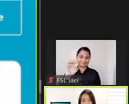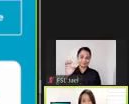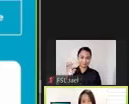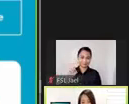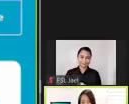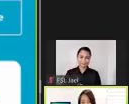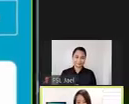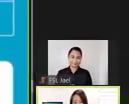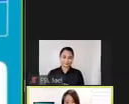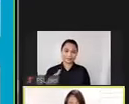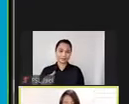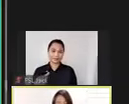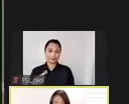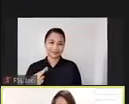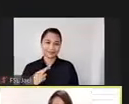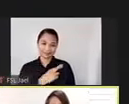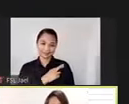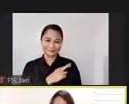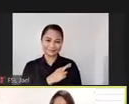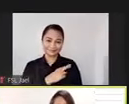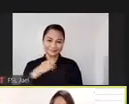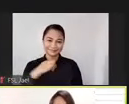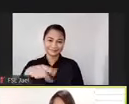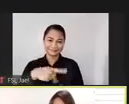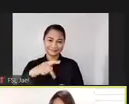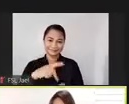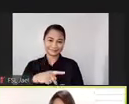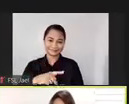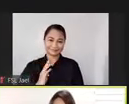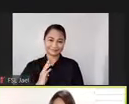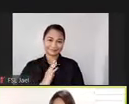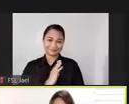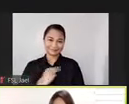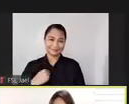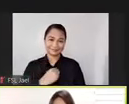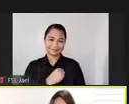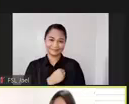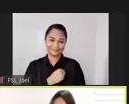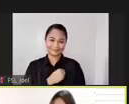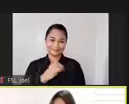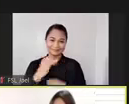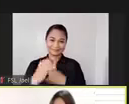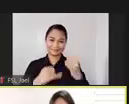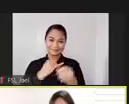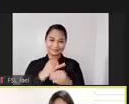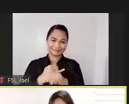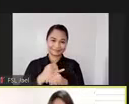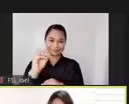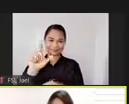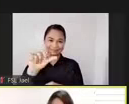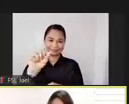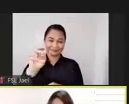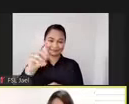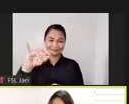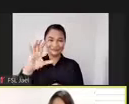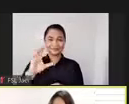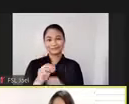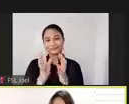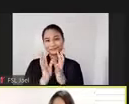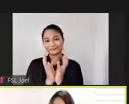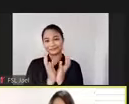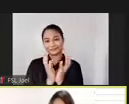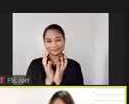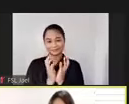IOC, Earth Hour Ambassador and Climate Change Solutions Steward for the World Wide Fund for Nature Philippines,